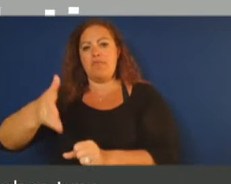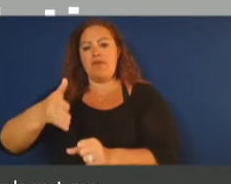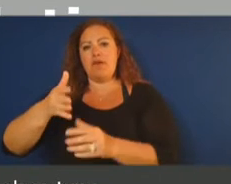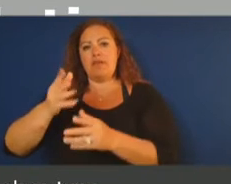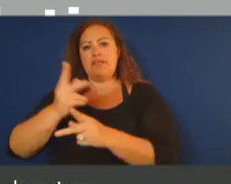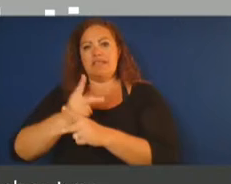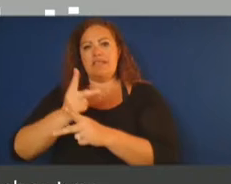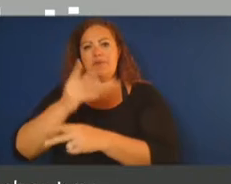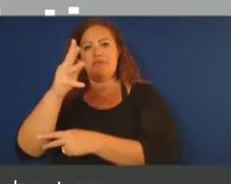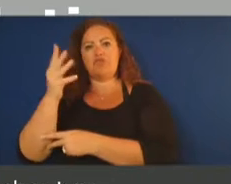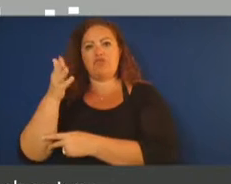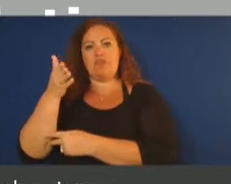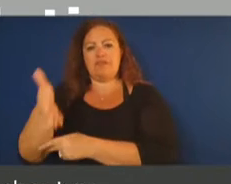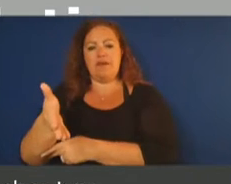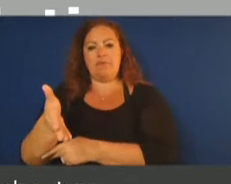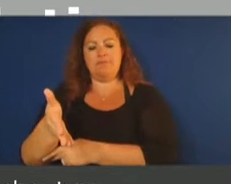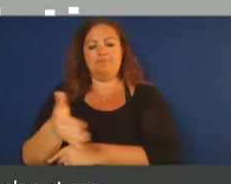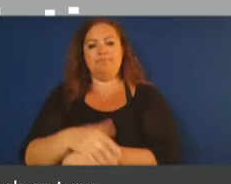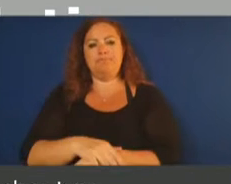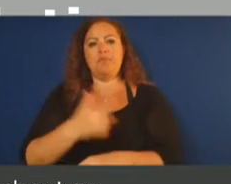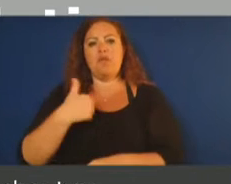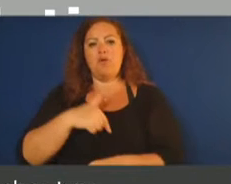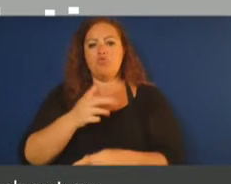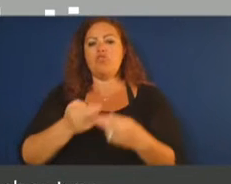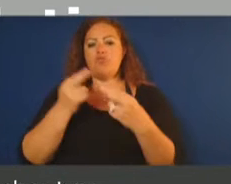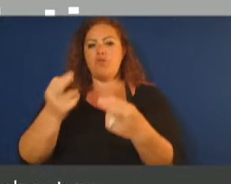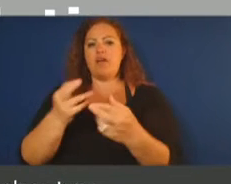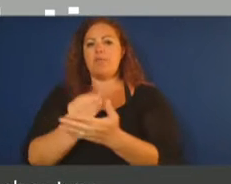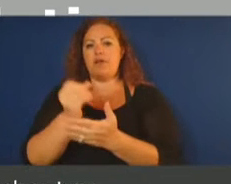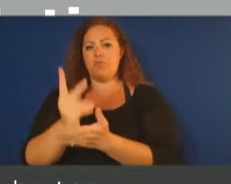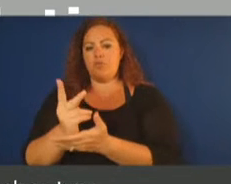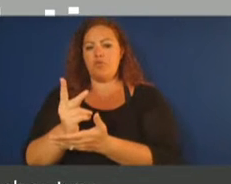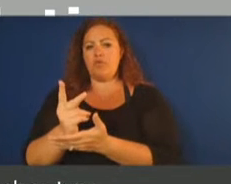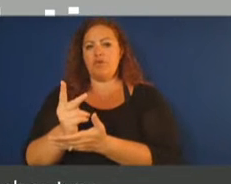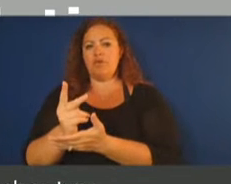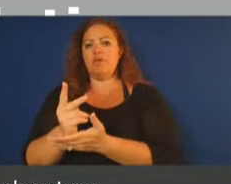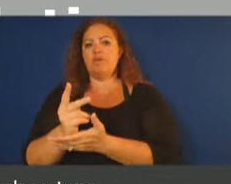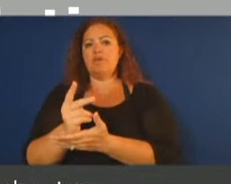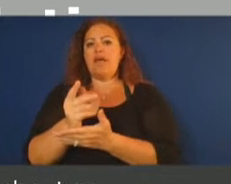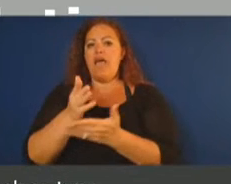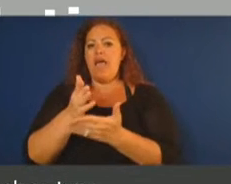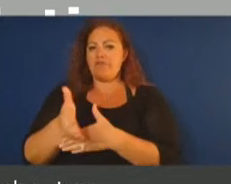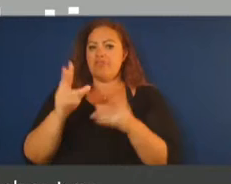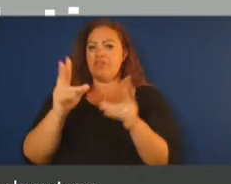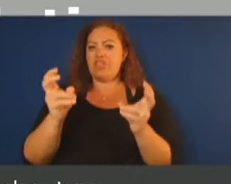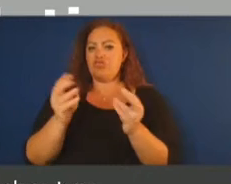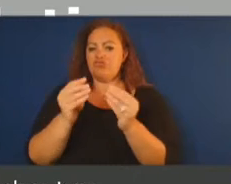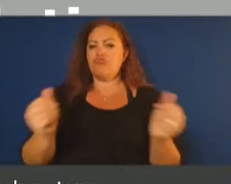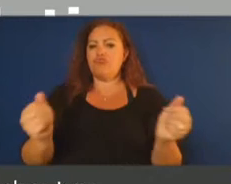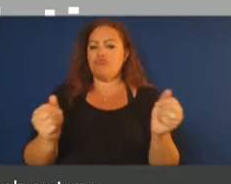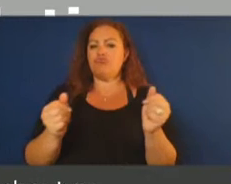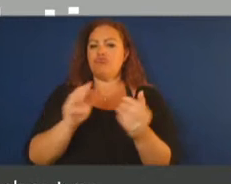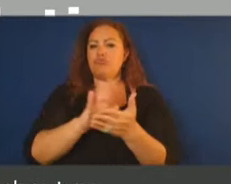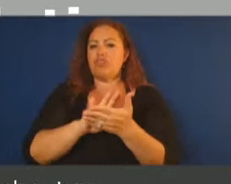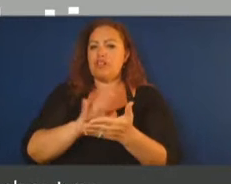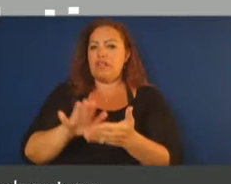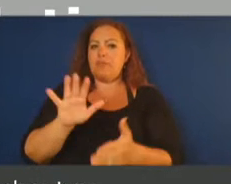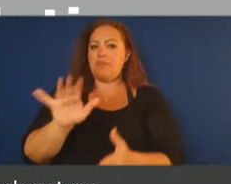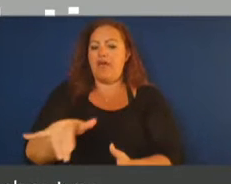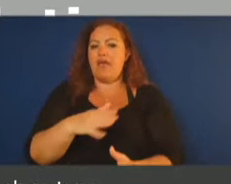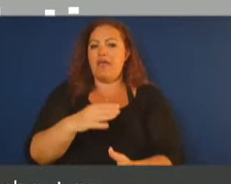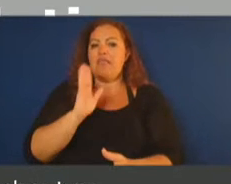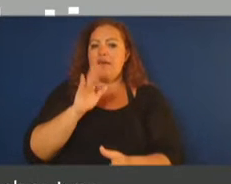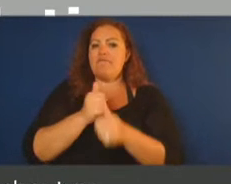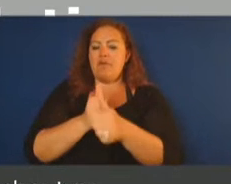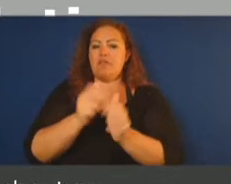there on the site uh we do recommend approval of this petition we do have some outstanding issues and Technical revisions to clean up this consistent with the policy map